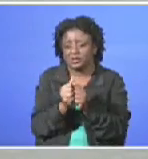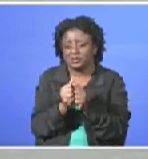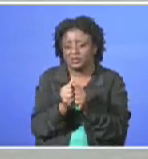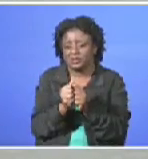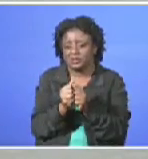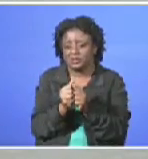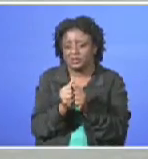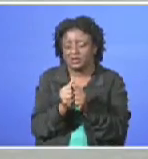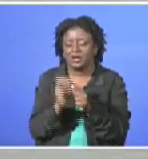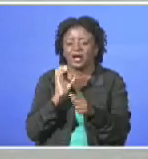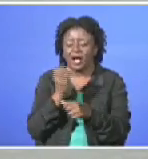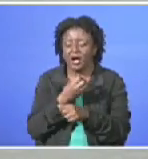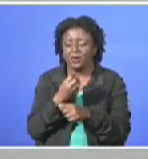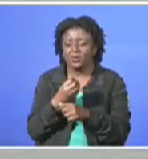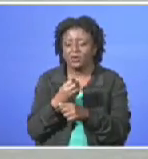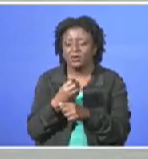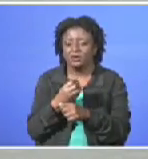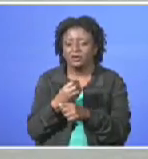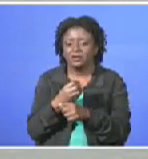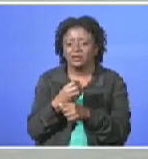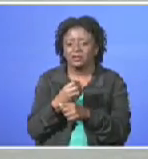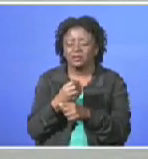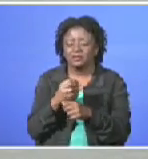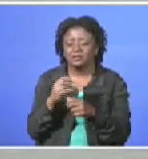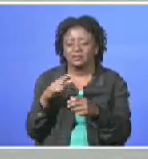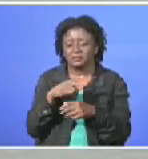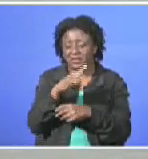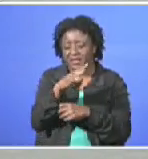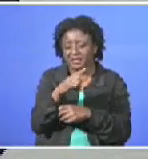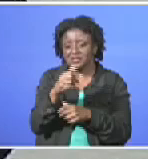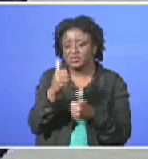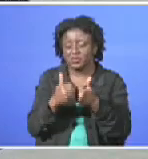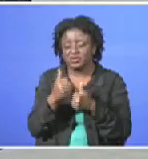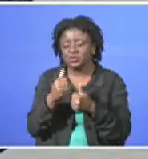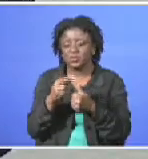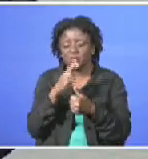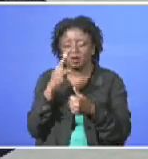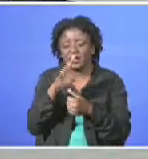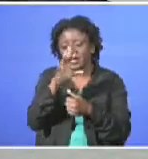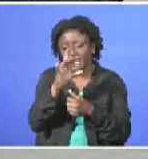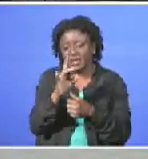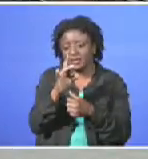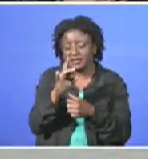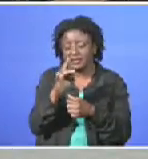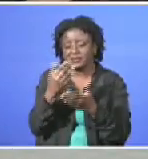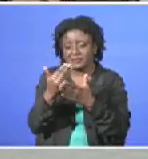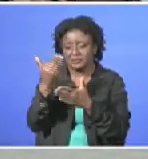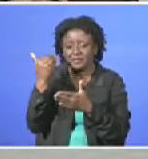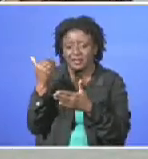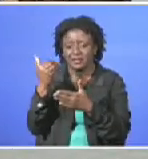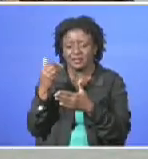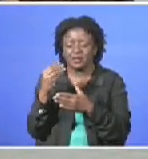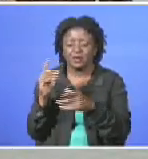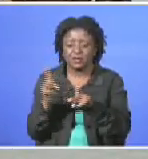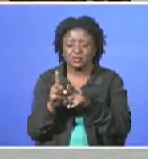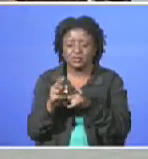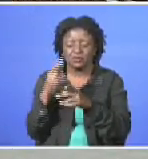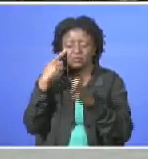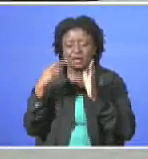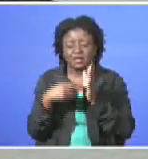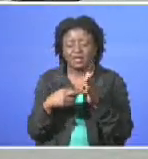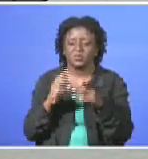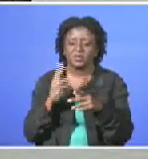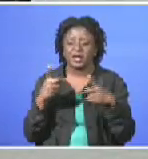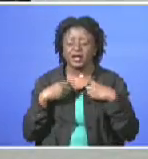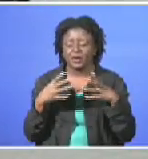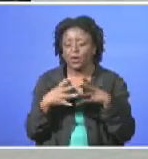aged at the time, and in doing so, we also recognized that we had this wide window in